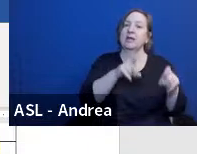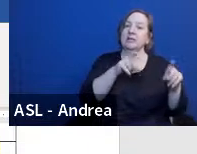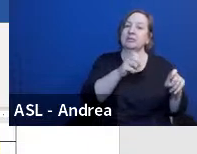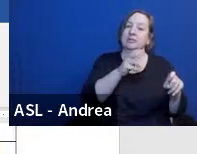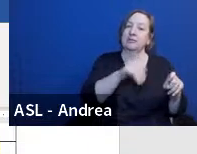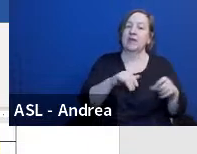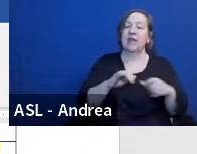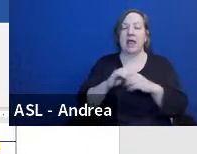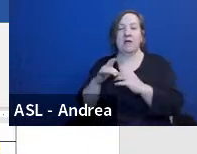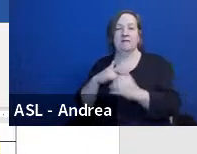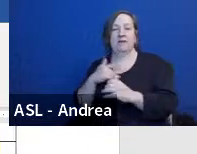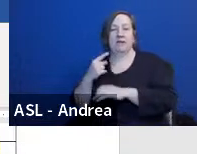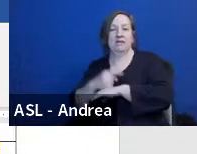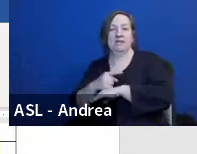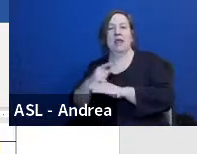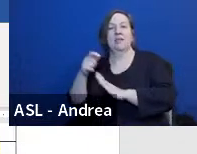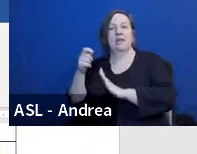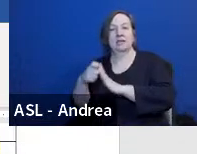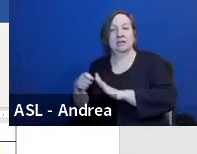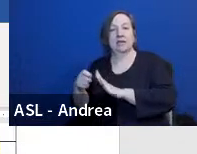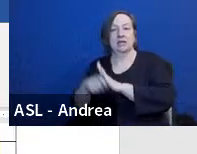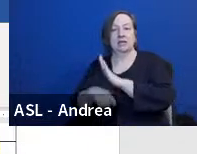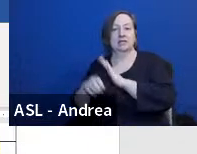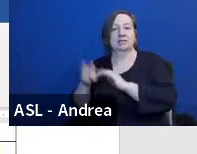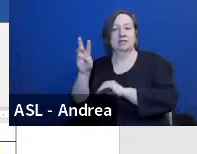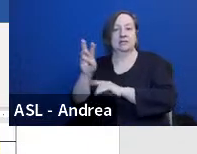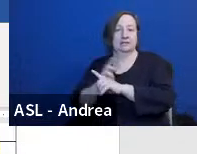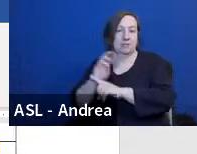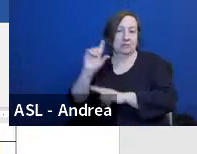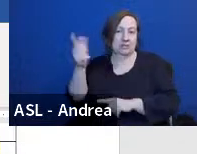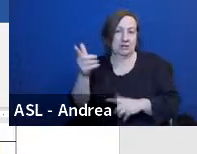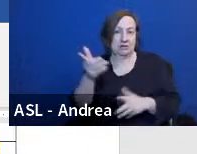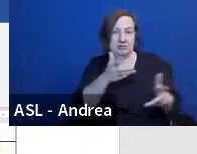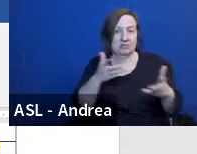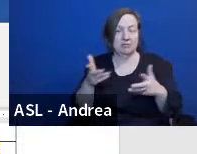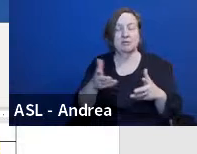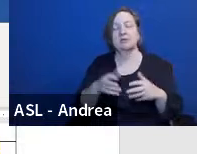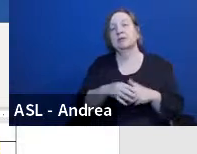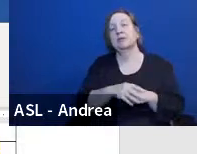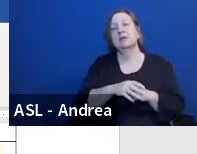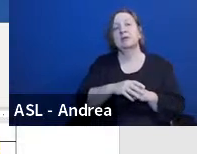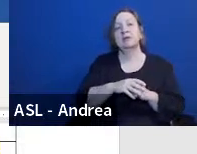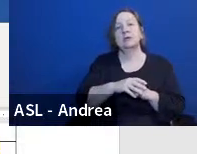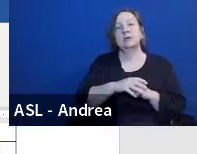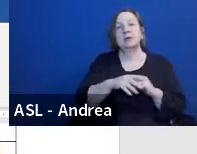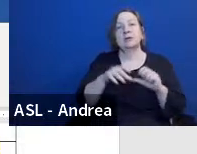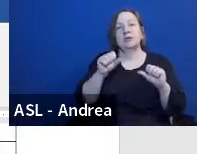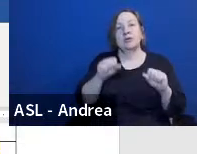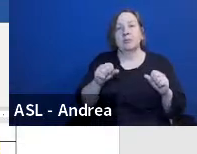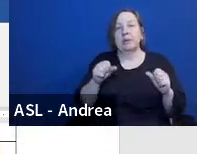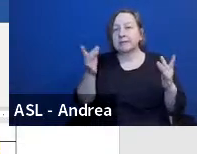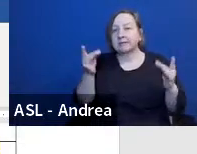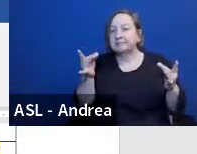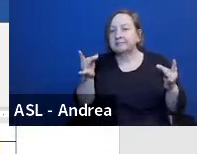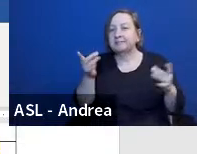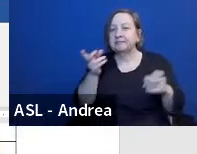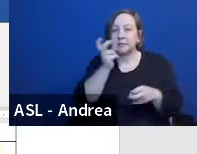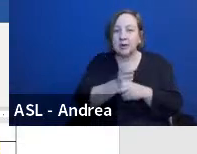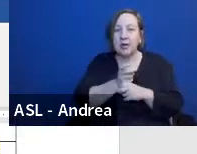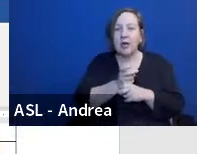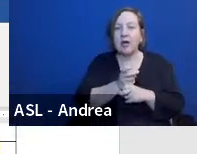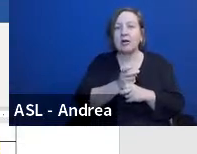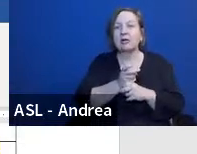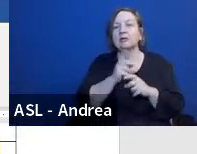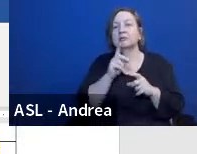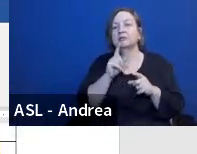on the day they take it 6 months down the road. So it just could be a tricky thing to